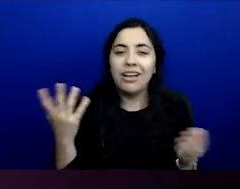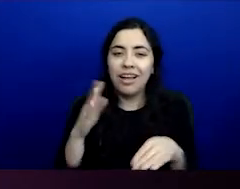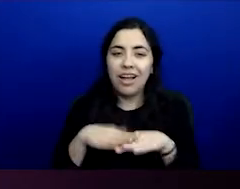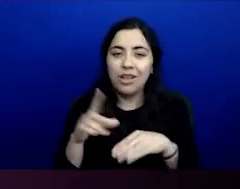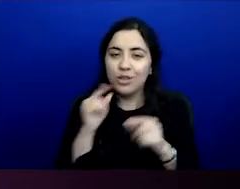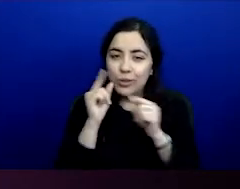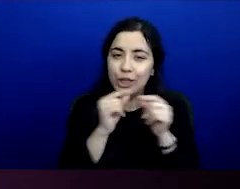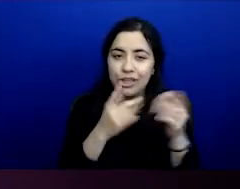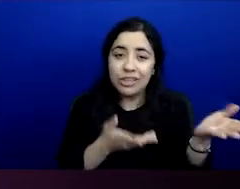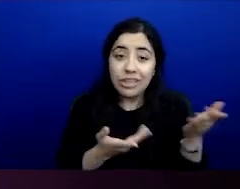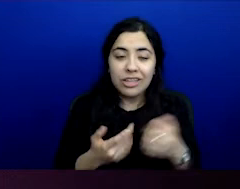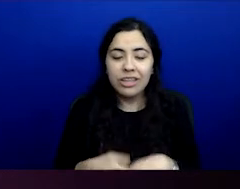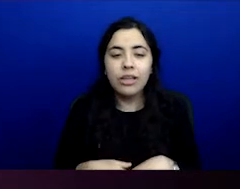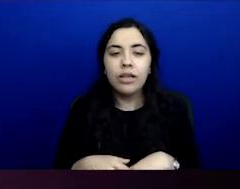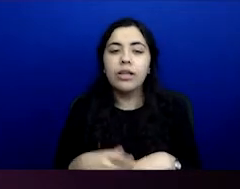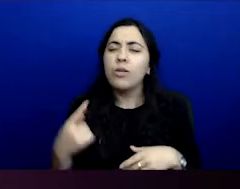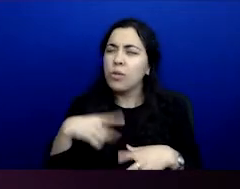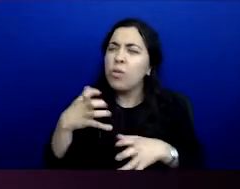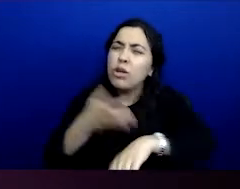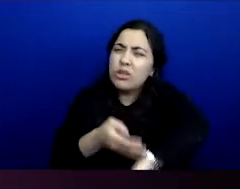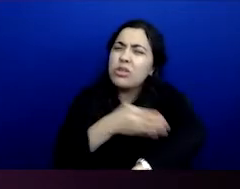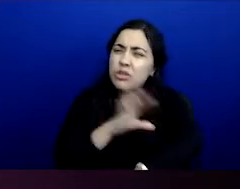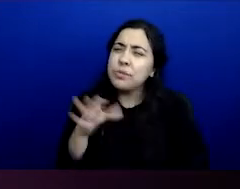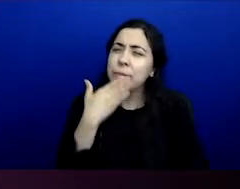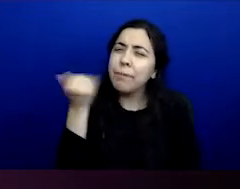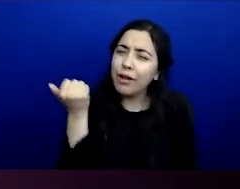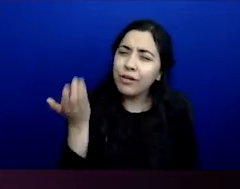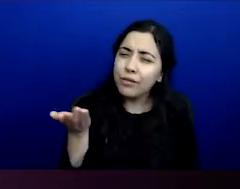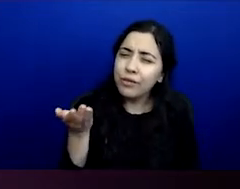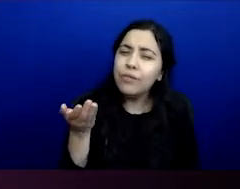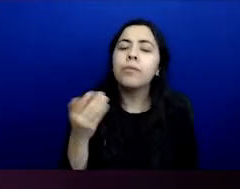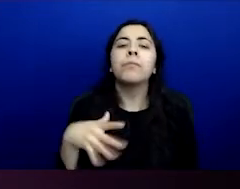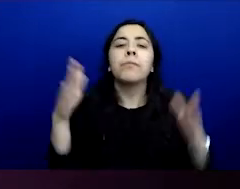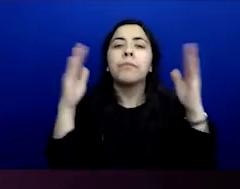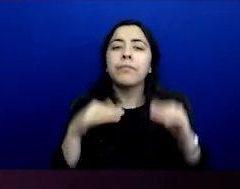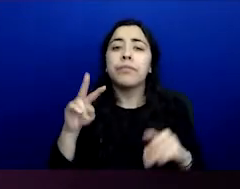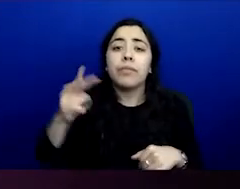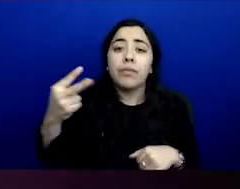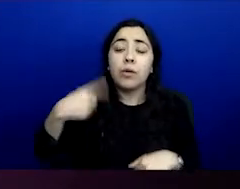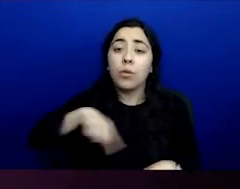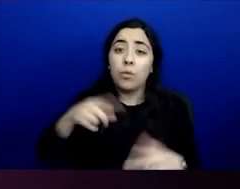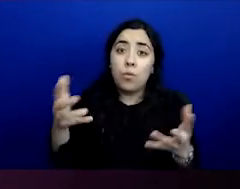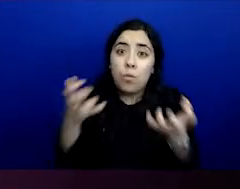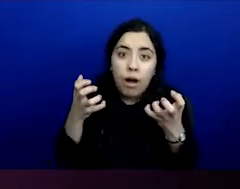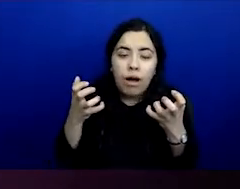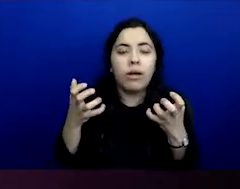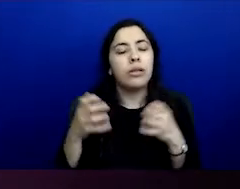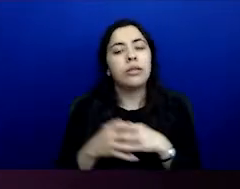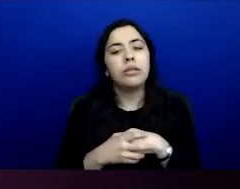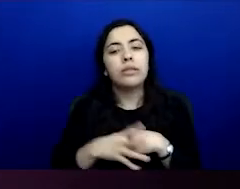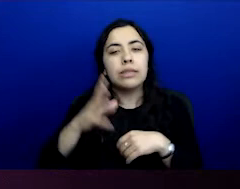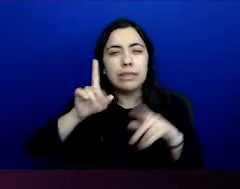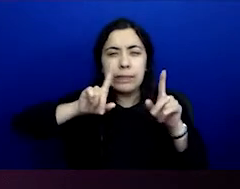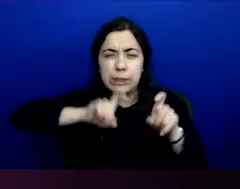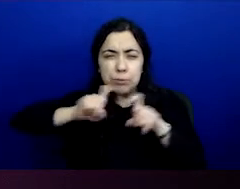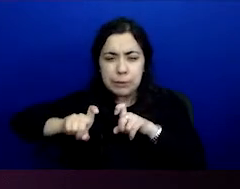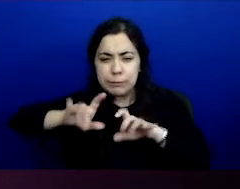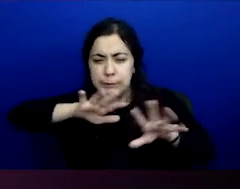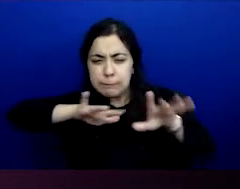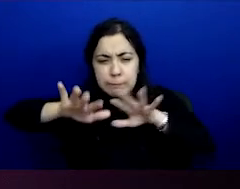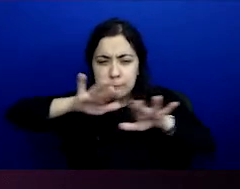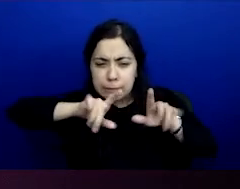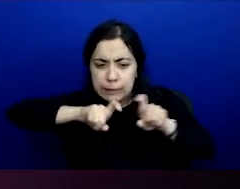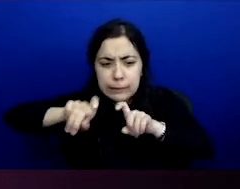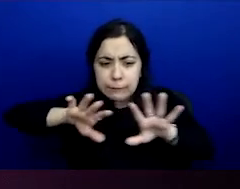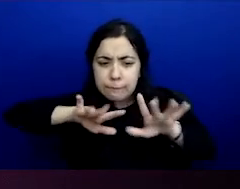Twitter. And we want to do better than that. Secondly, we want to be able to experiment easily,